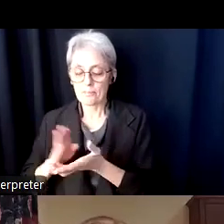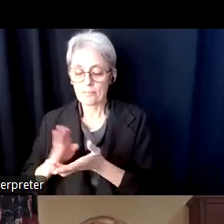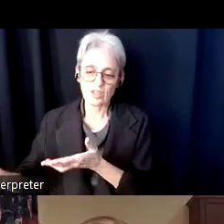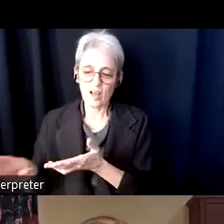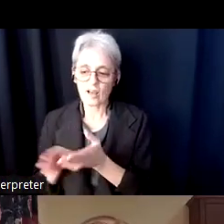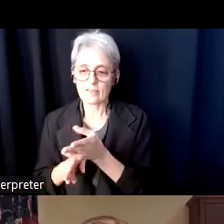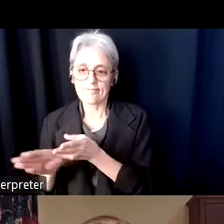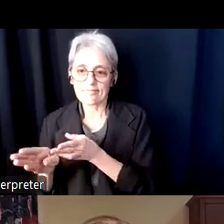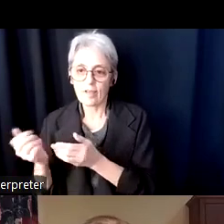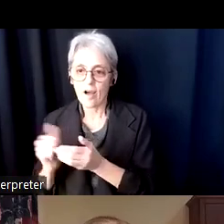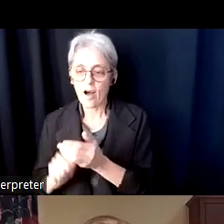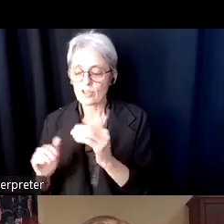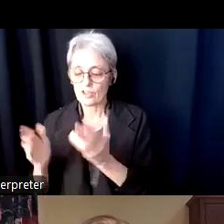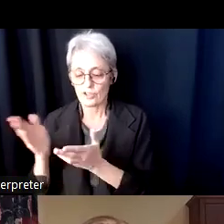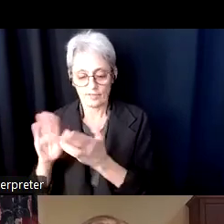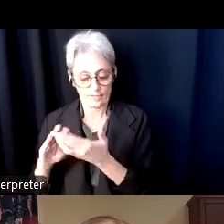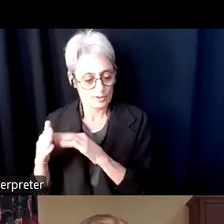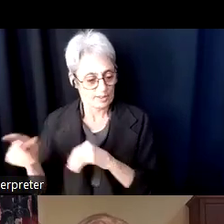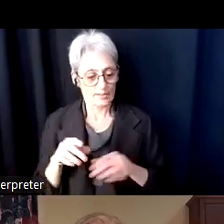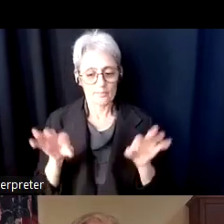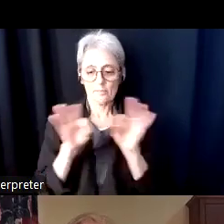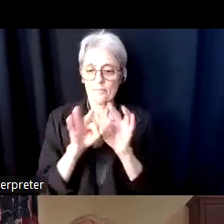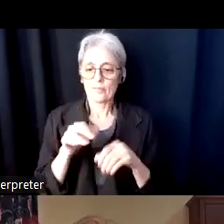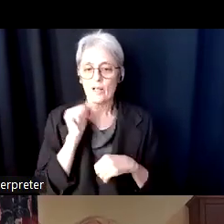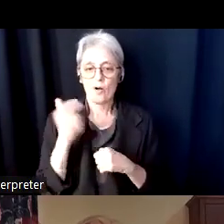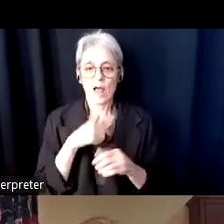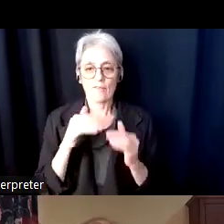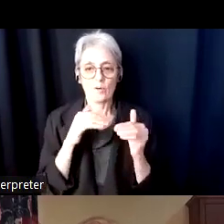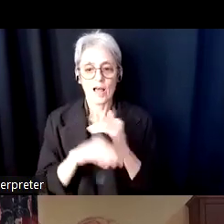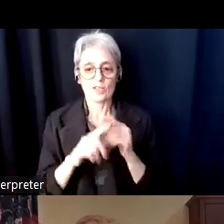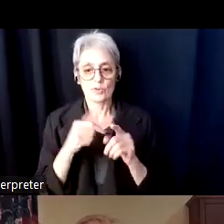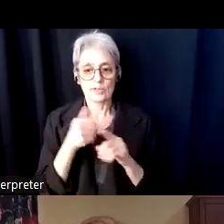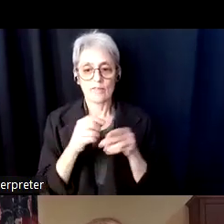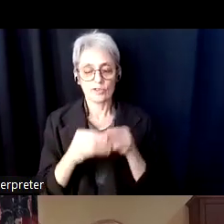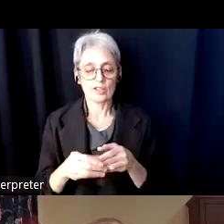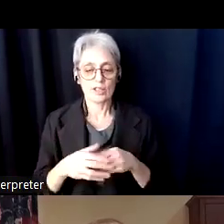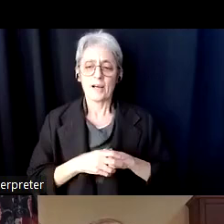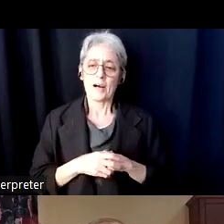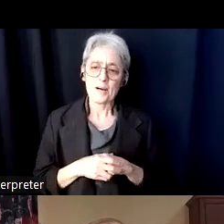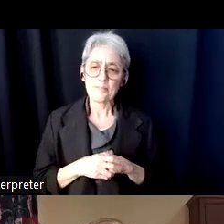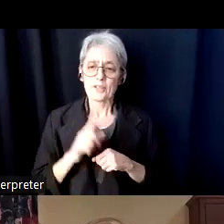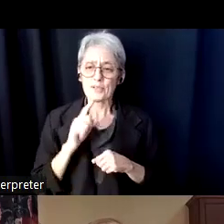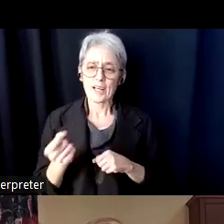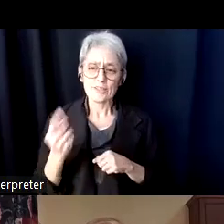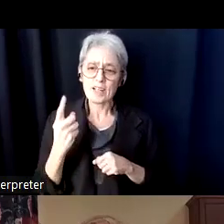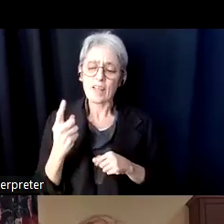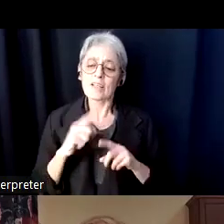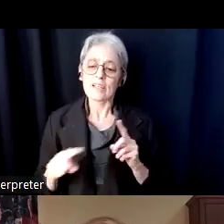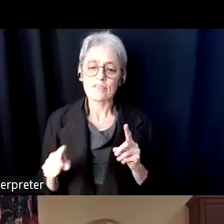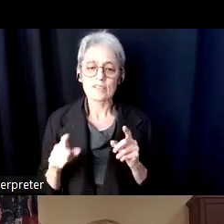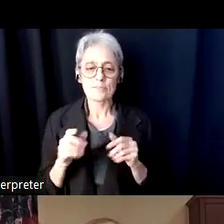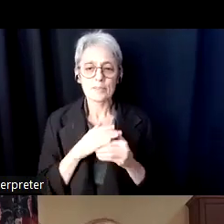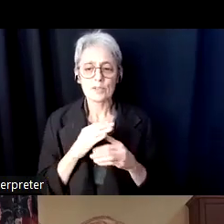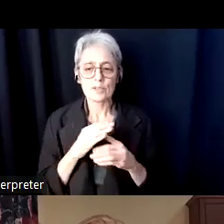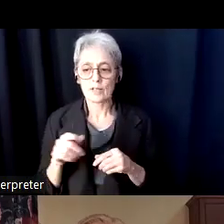critical. Not everyone has equal access to self-direction. Really understanding the difference in unmet needs between people